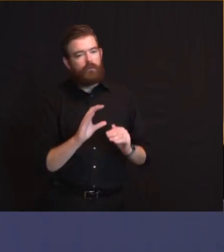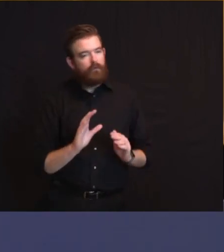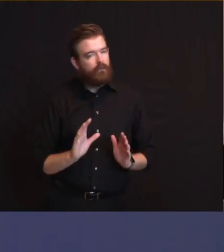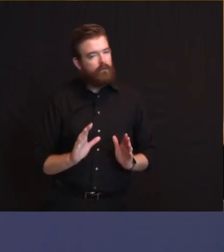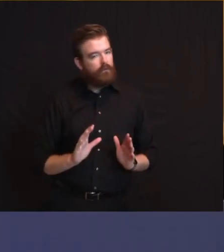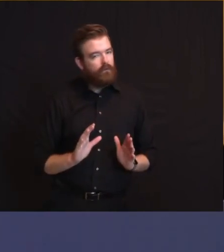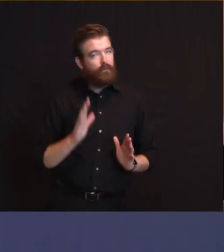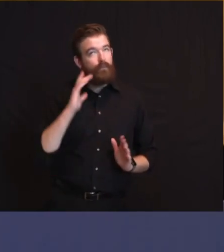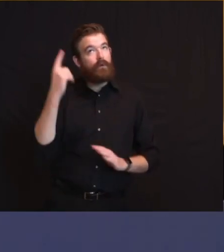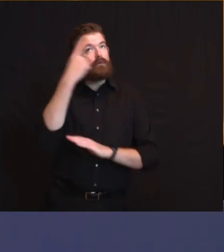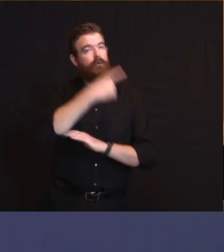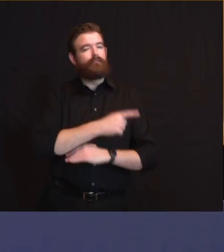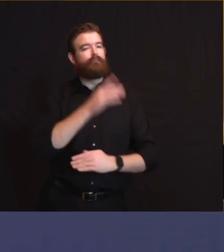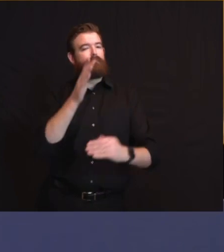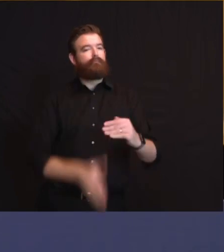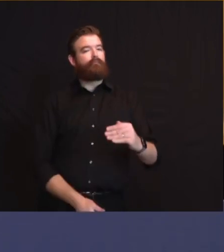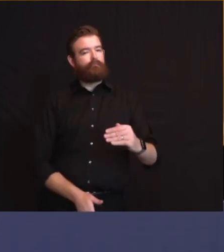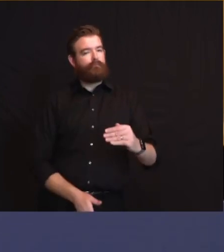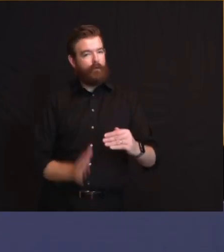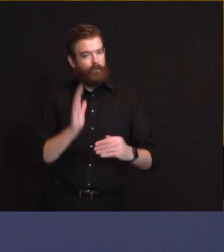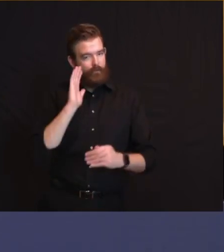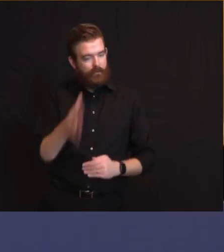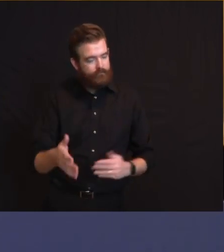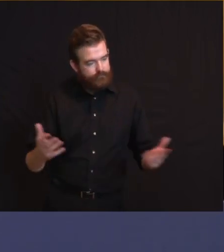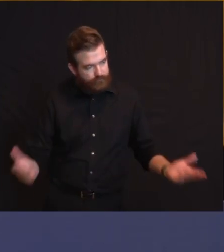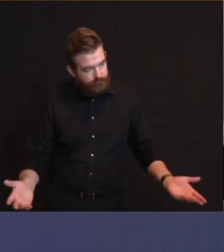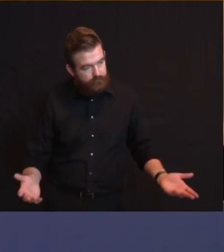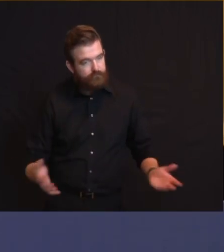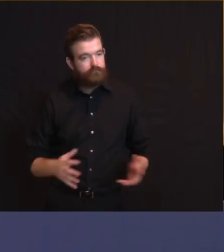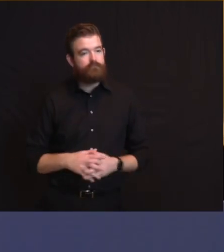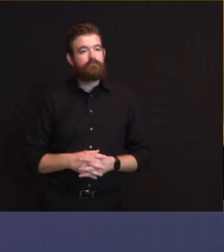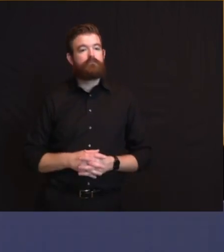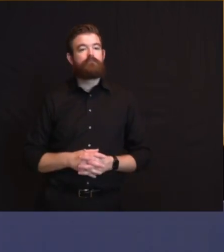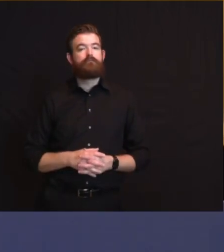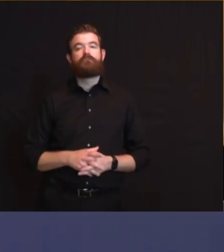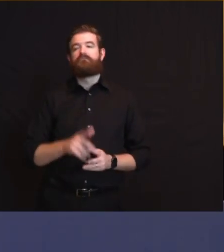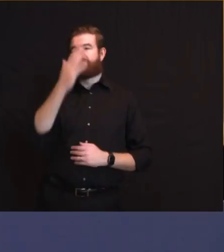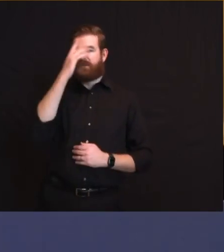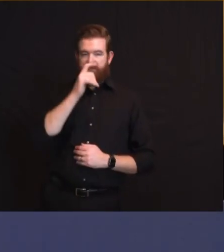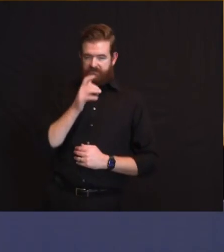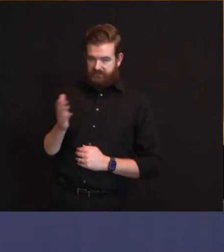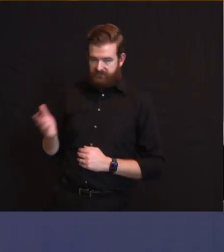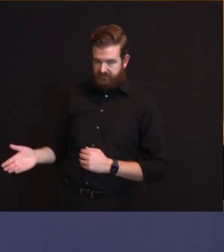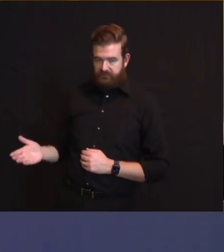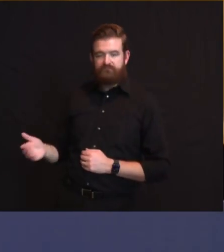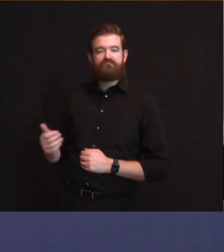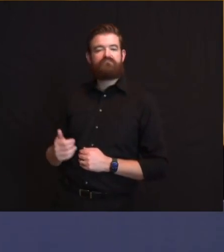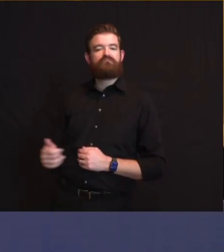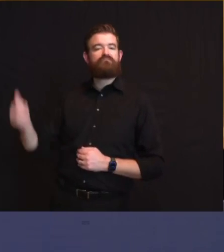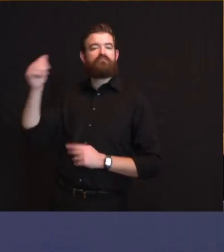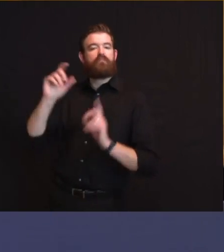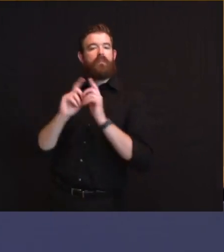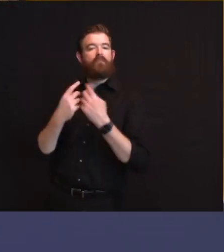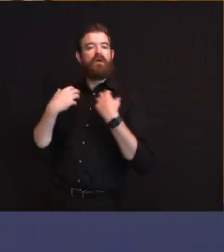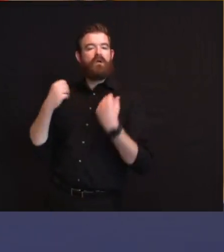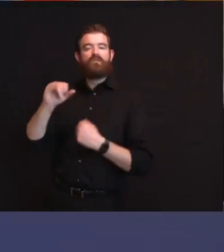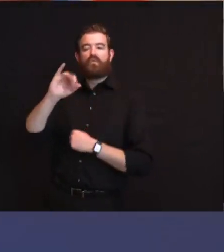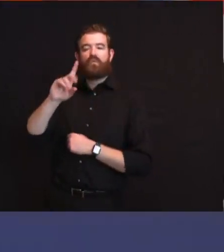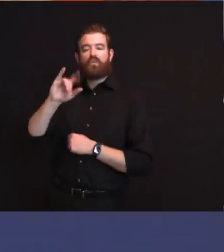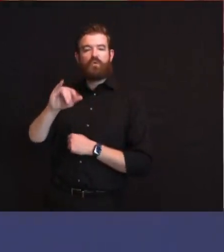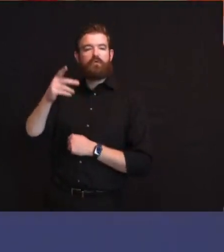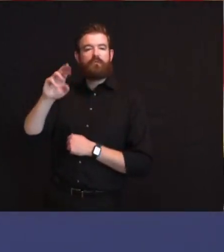leadership. With that, please help me welcome the woman to my right who needs no introduction, the Commissioner of the Department of Health, Judy Persichilli. Judy. Thank you,